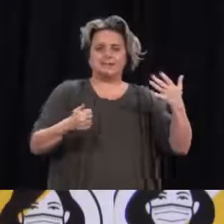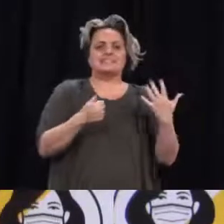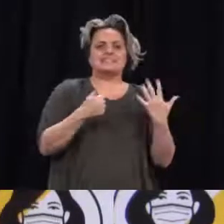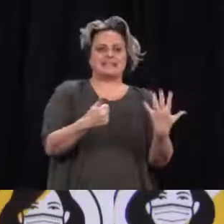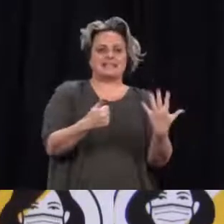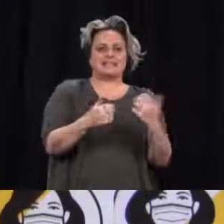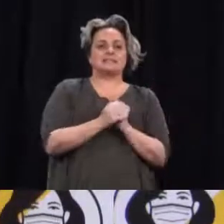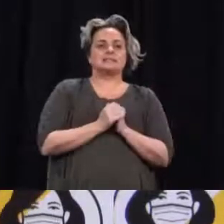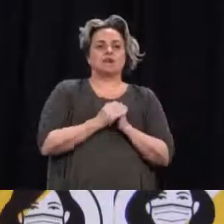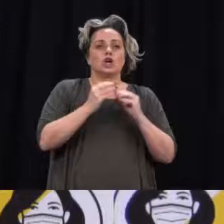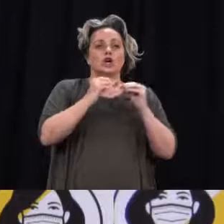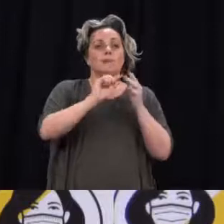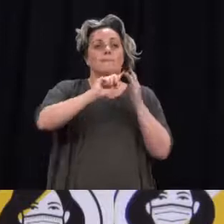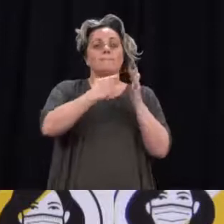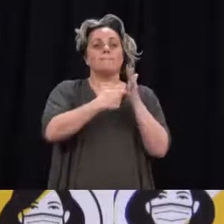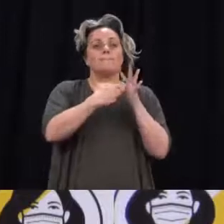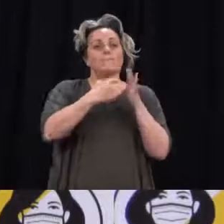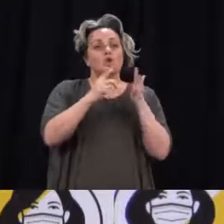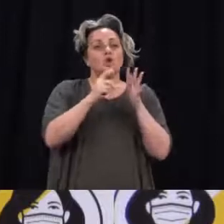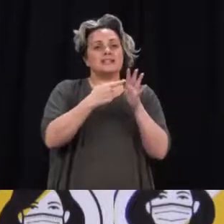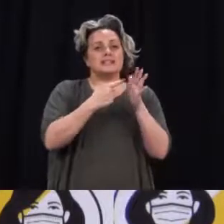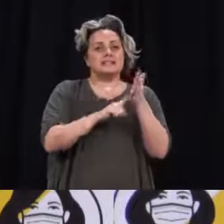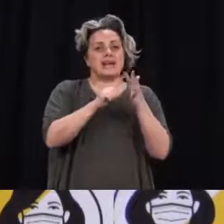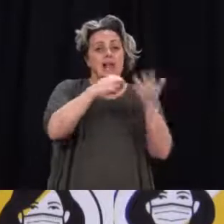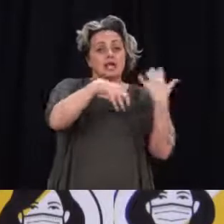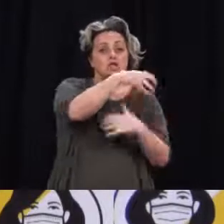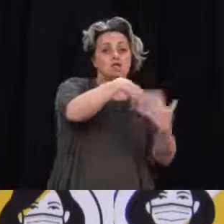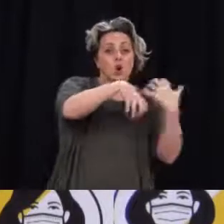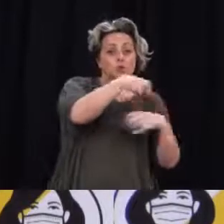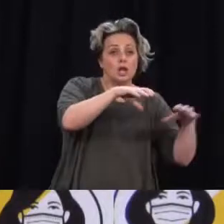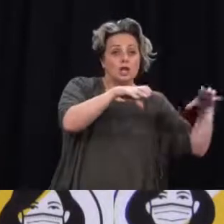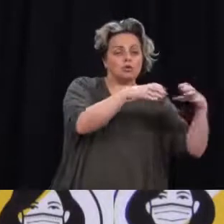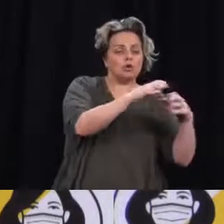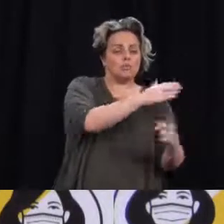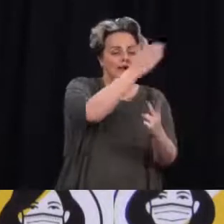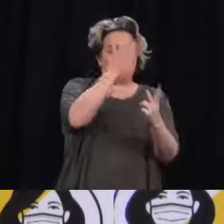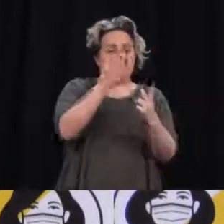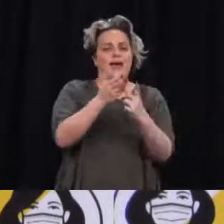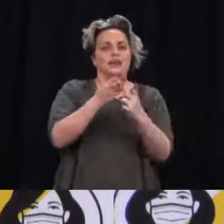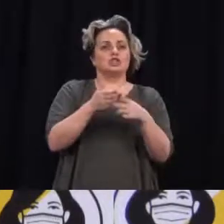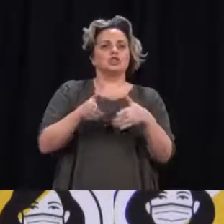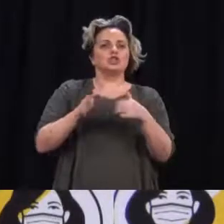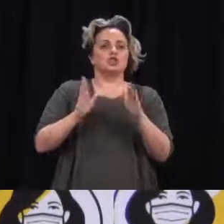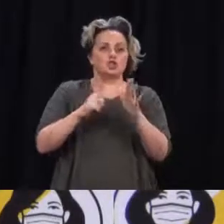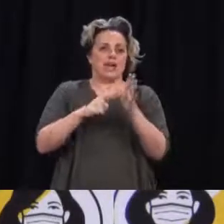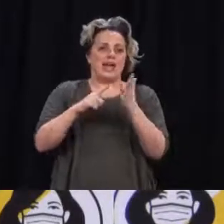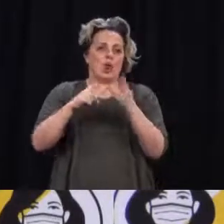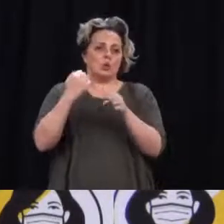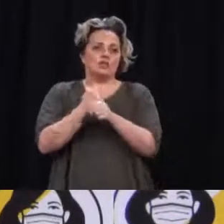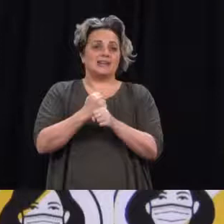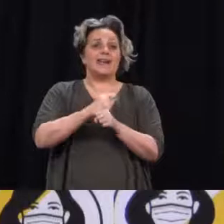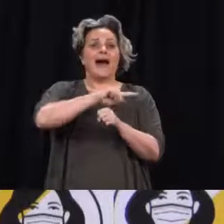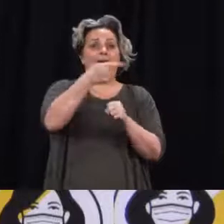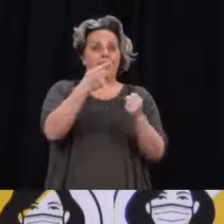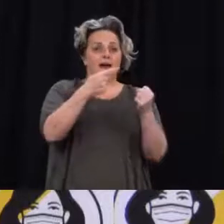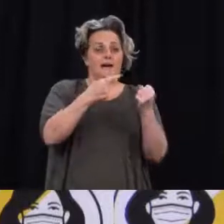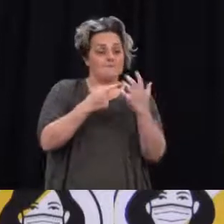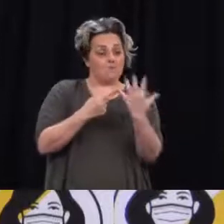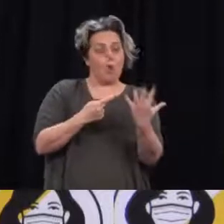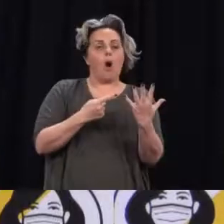talked about, the Birkdale sort of social grouping and the AOG grouping. The others are much smaller.